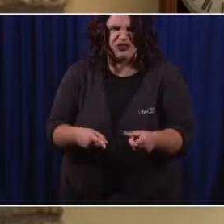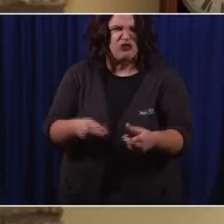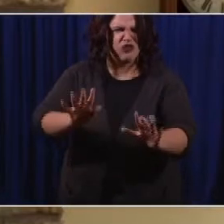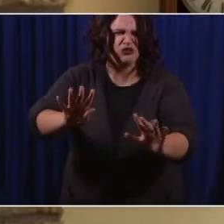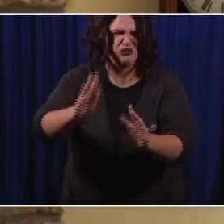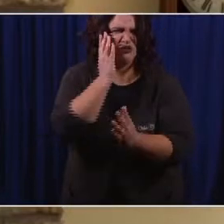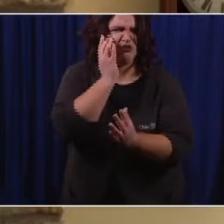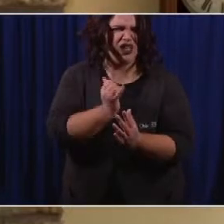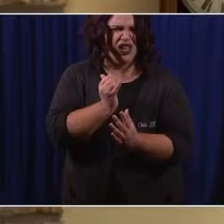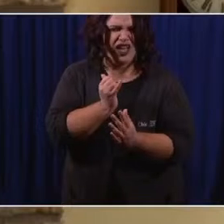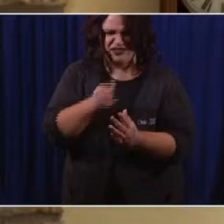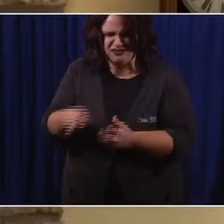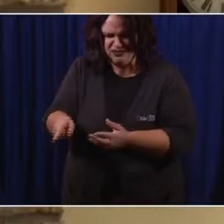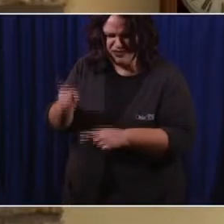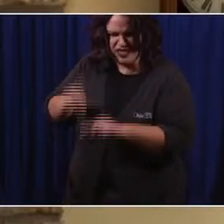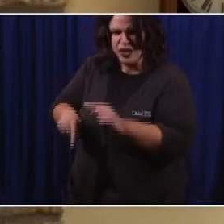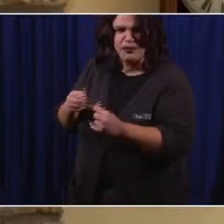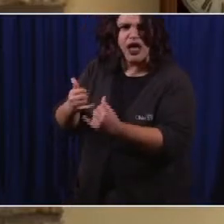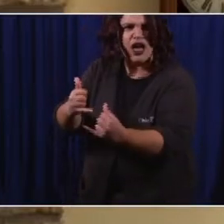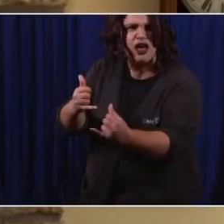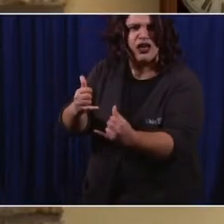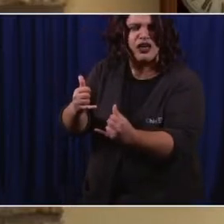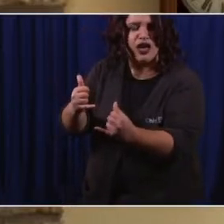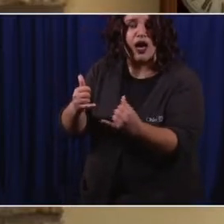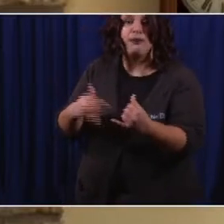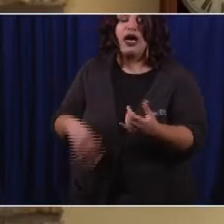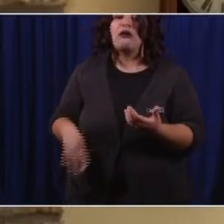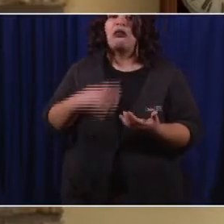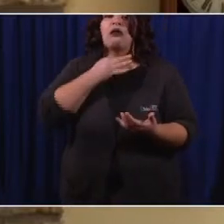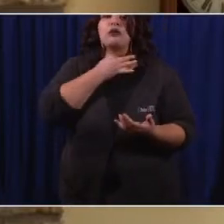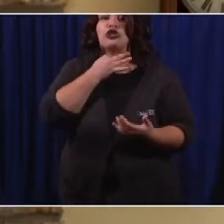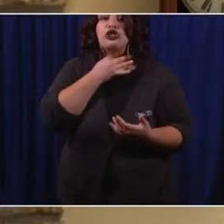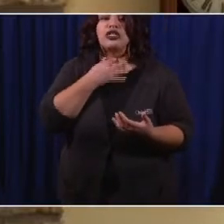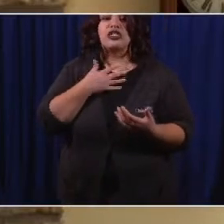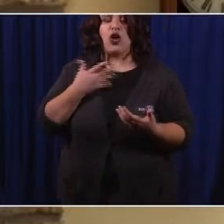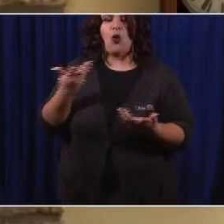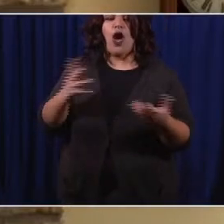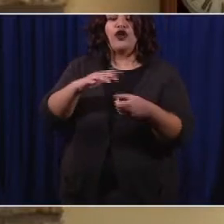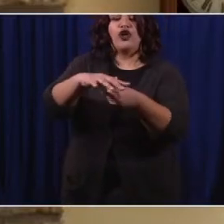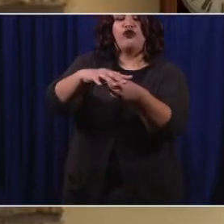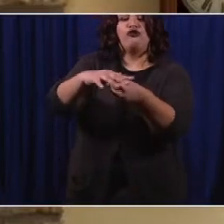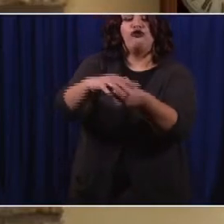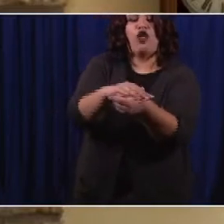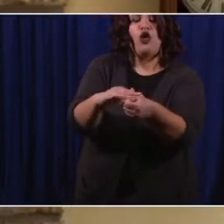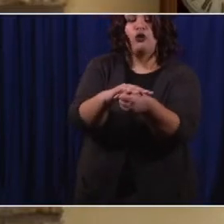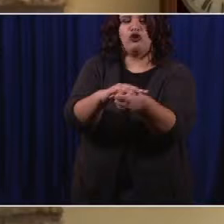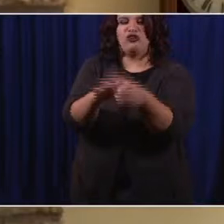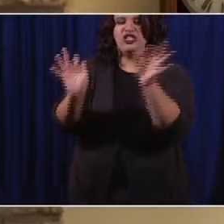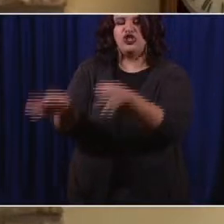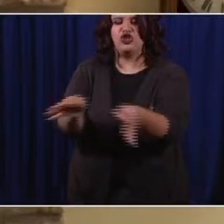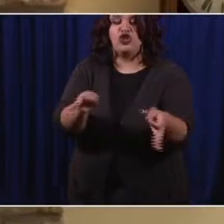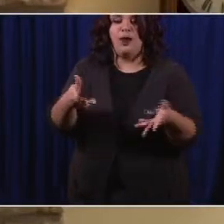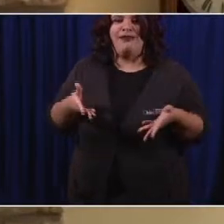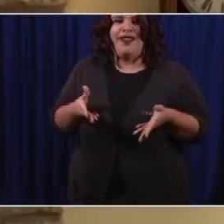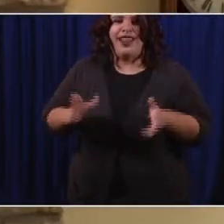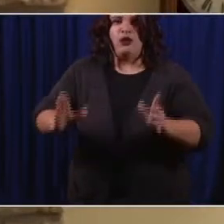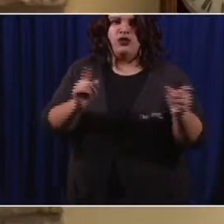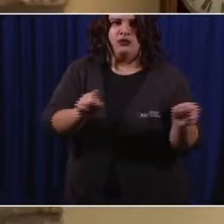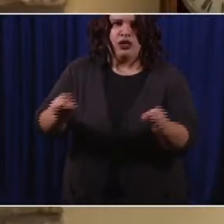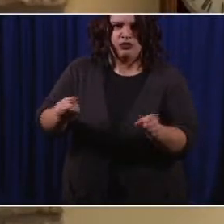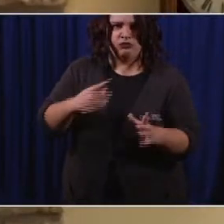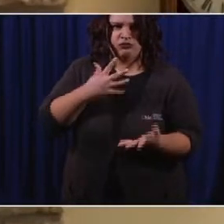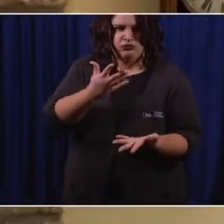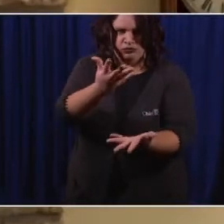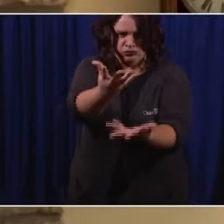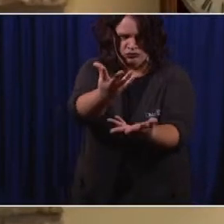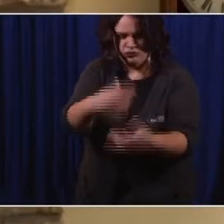powers elected officials have regarding schools, businesses, and other measures here in Richland County? Well, as far as Richland